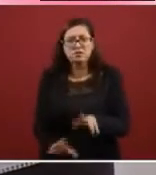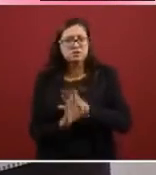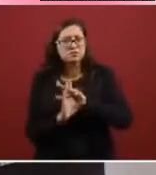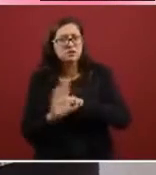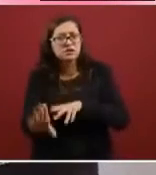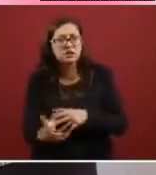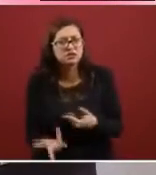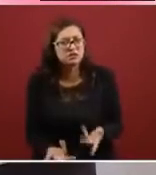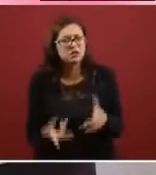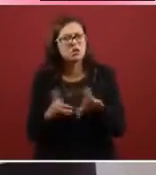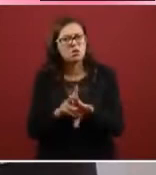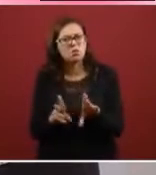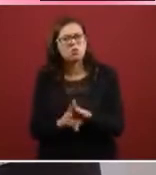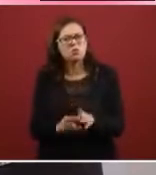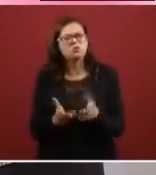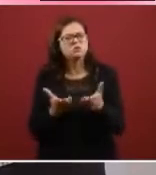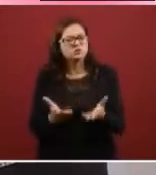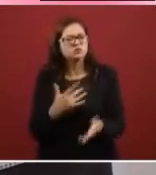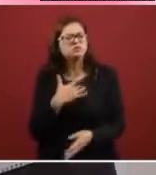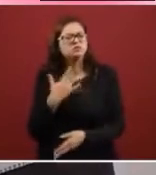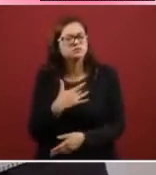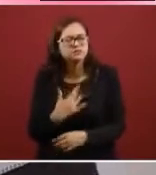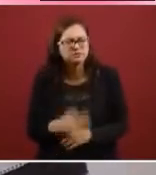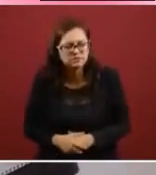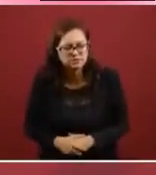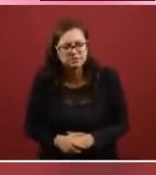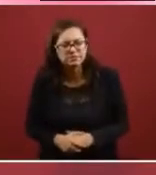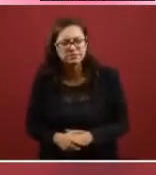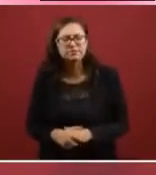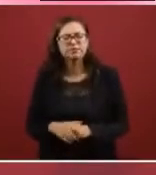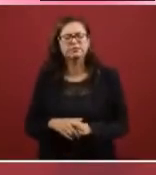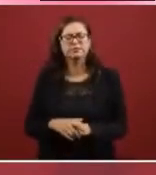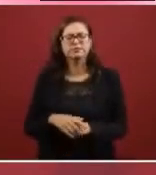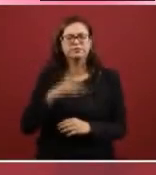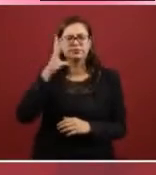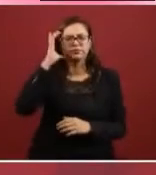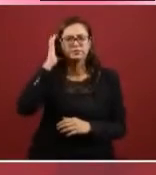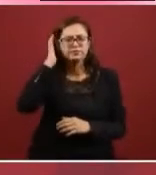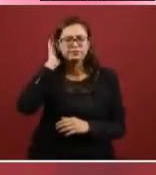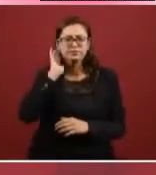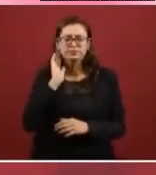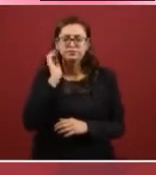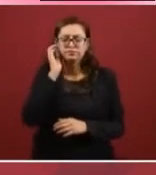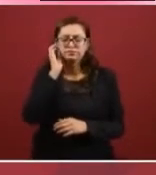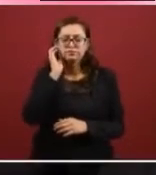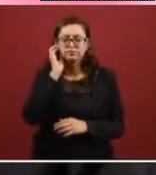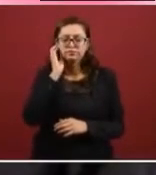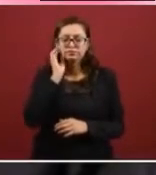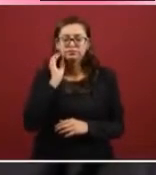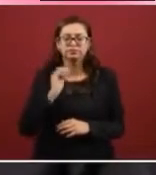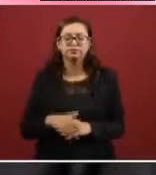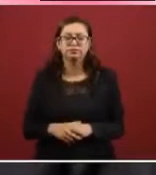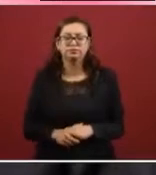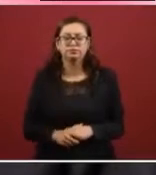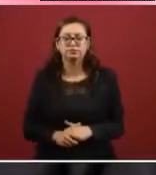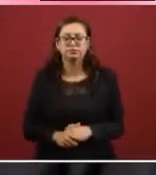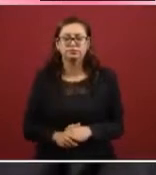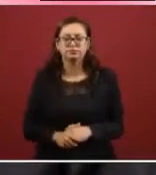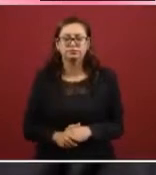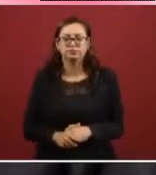own territory bueno, primero, when they get pushed out of the U.S. We want to let them know that on